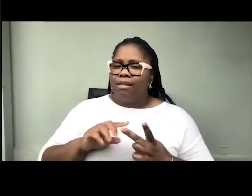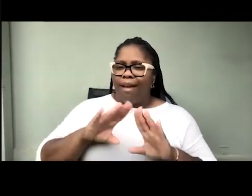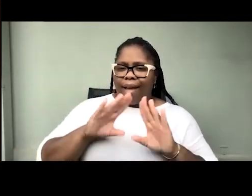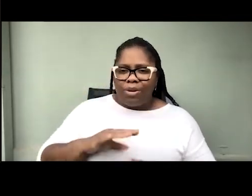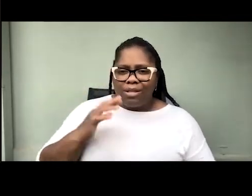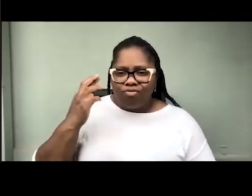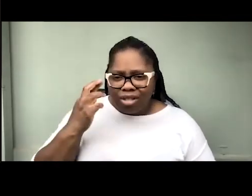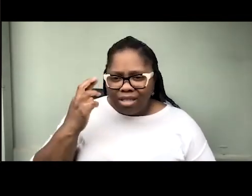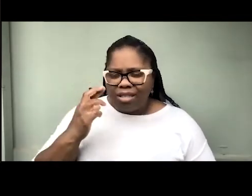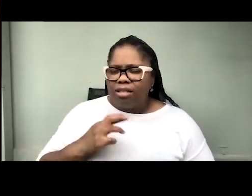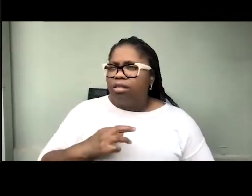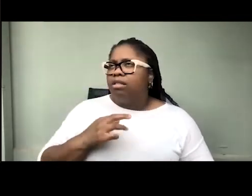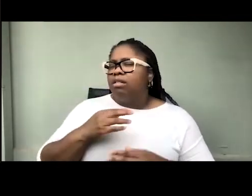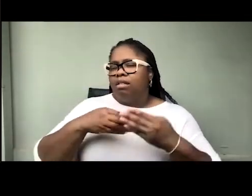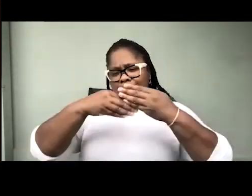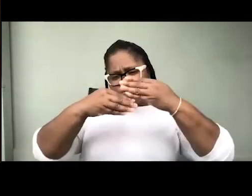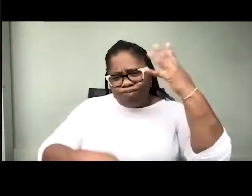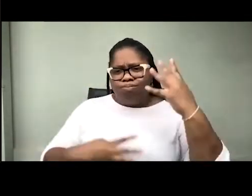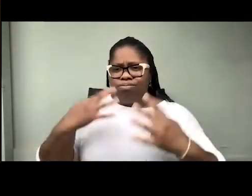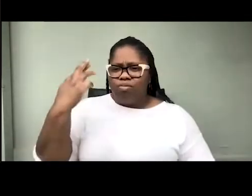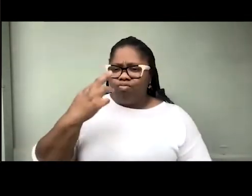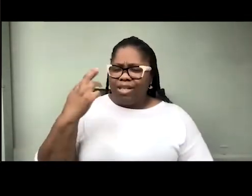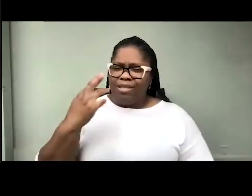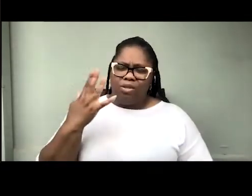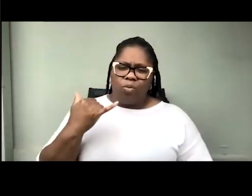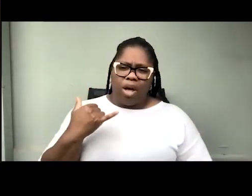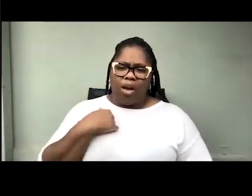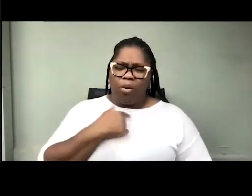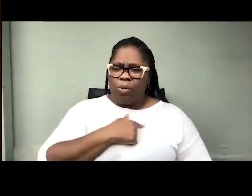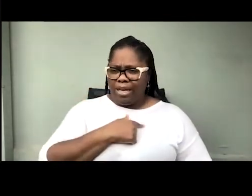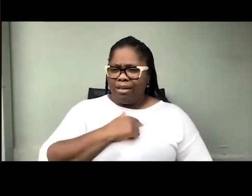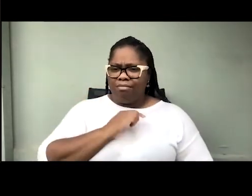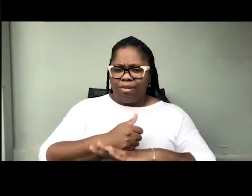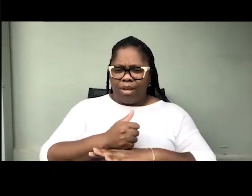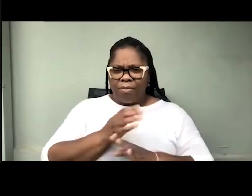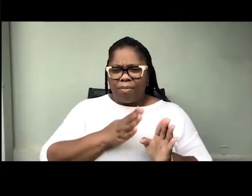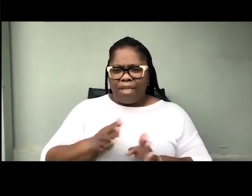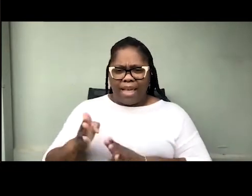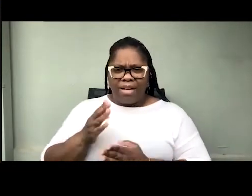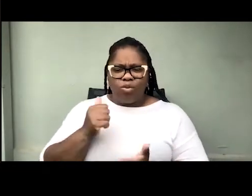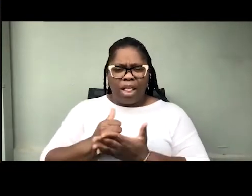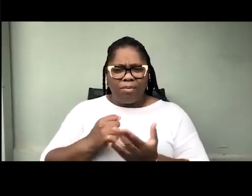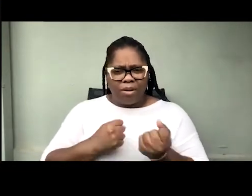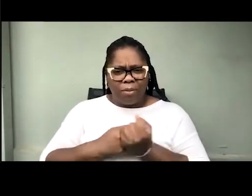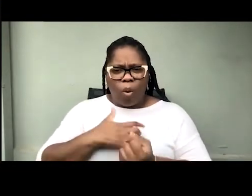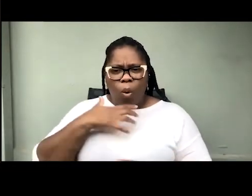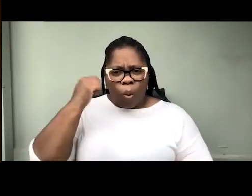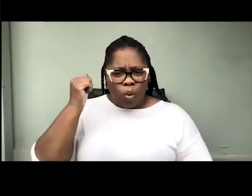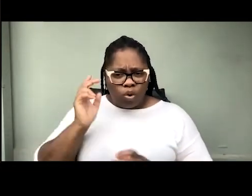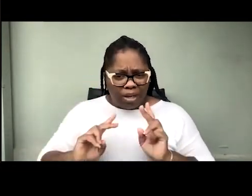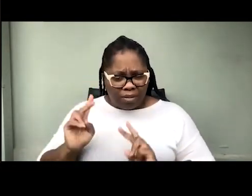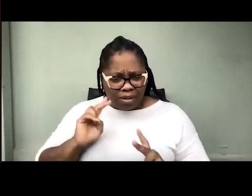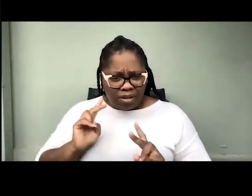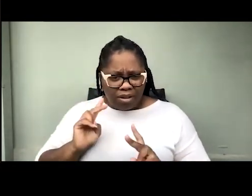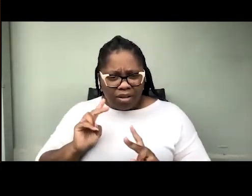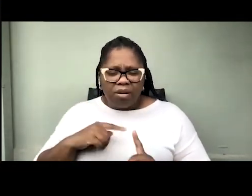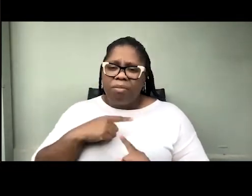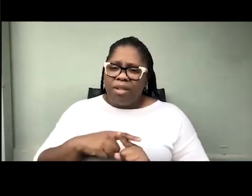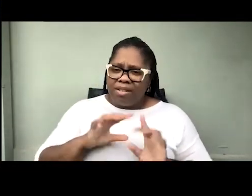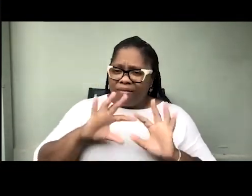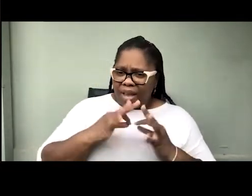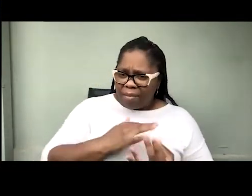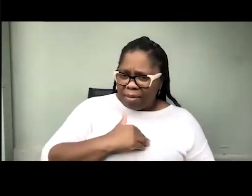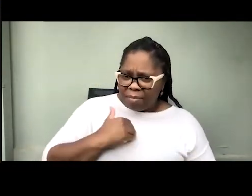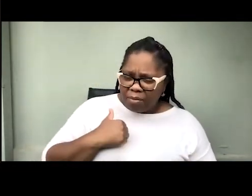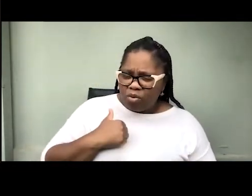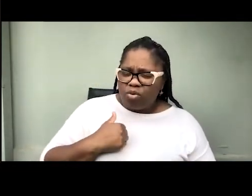reasons, we have so many reasons to really put together a plan to help support not just older adults, but also family members of older